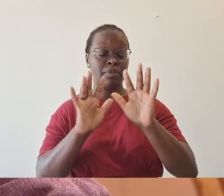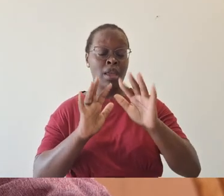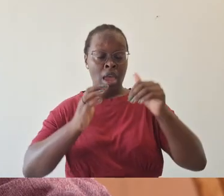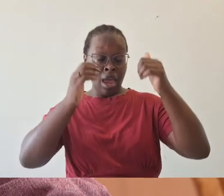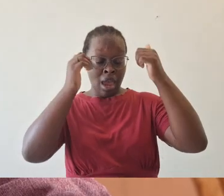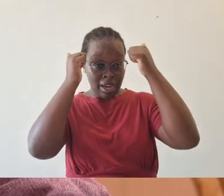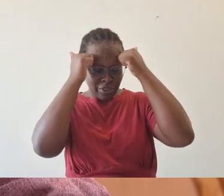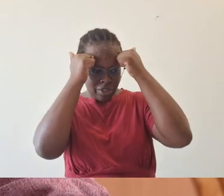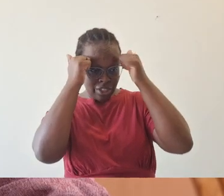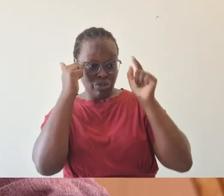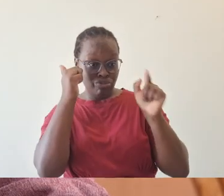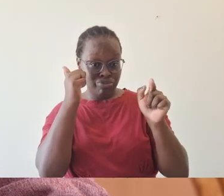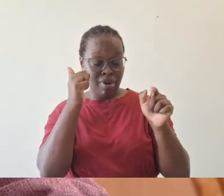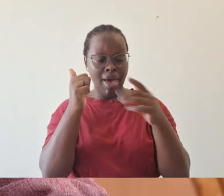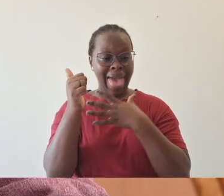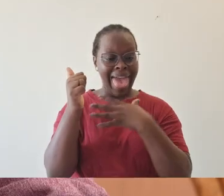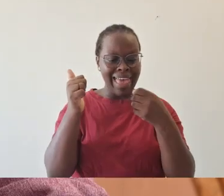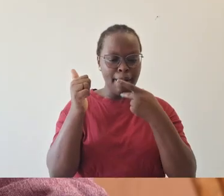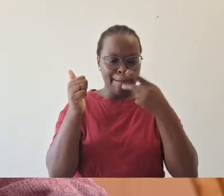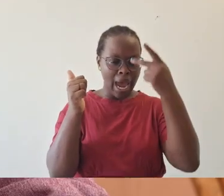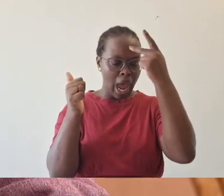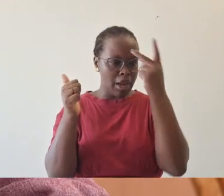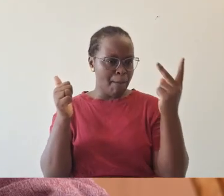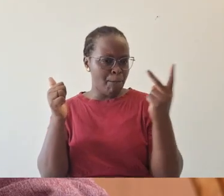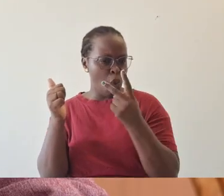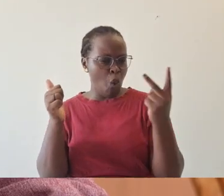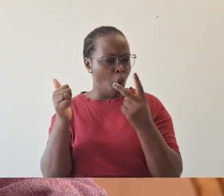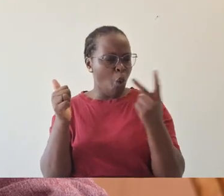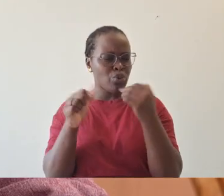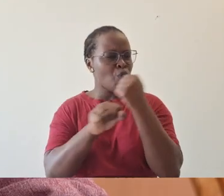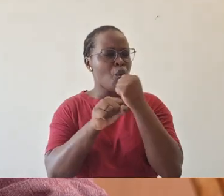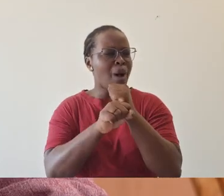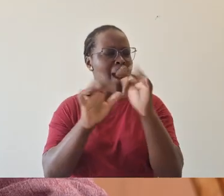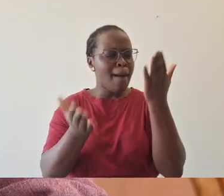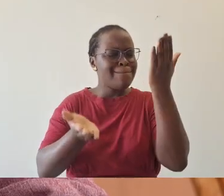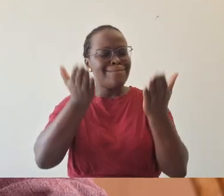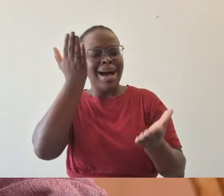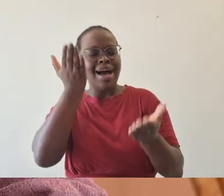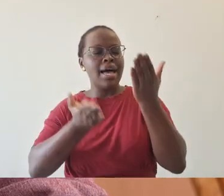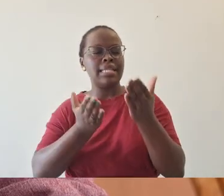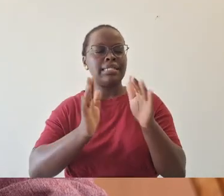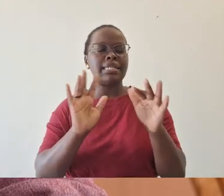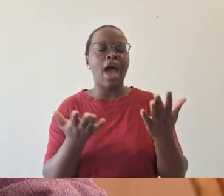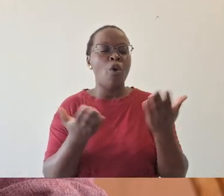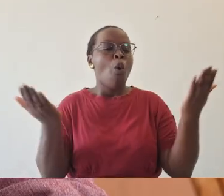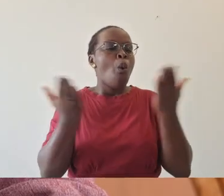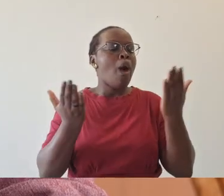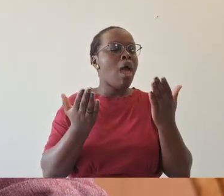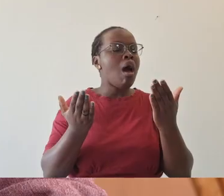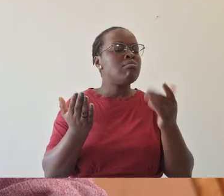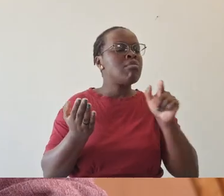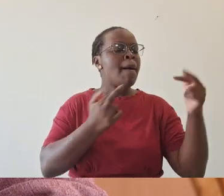where education and the parent come in, there's still a misunderstanding of what are